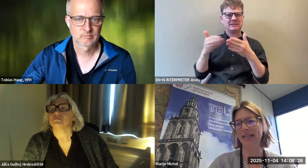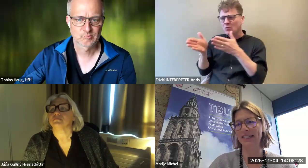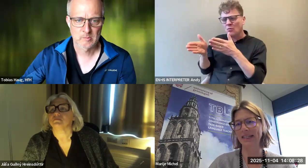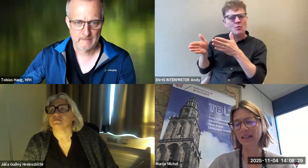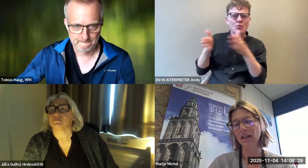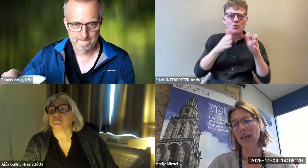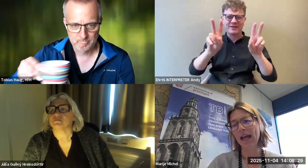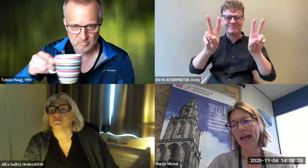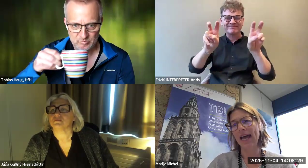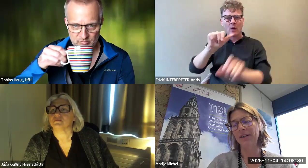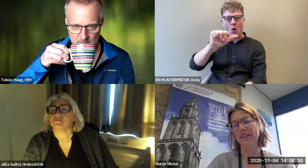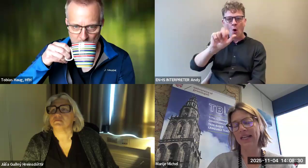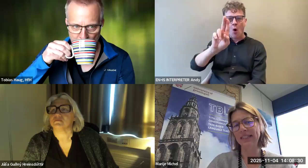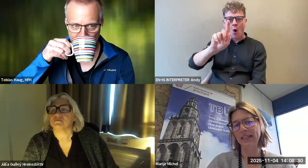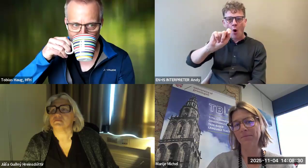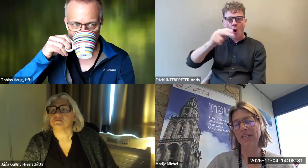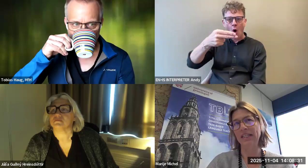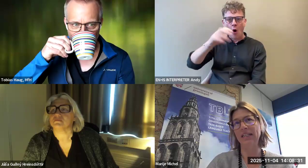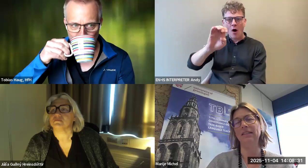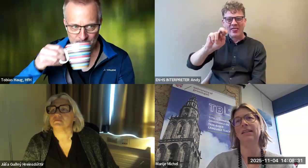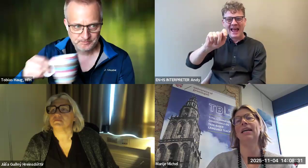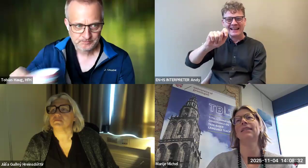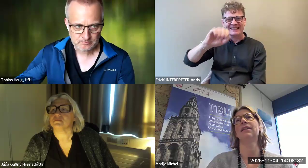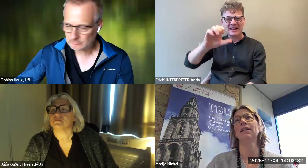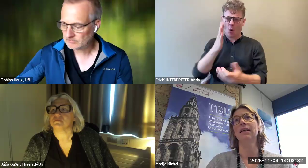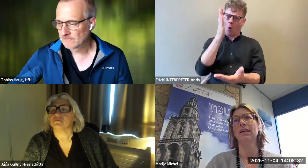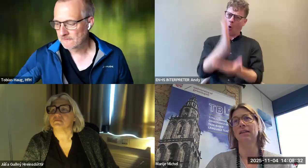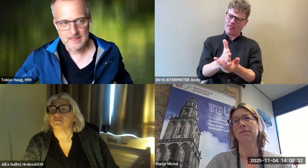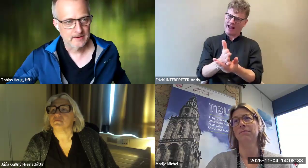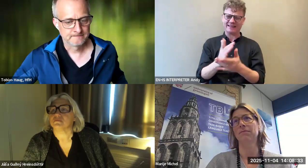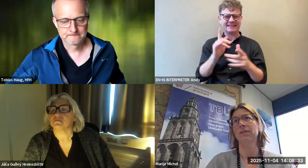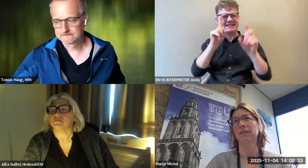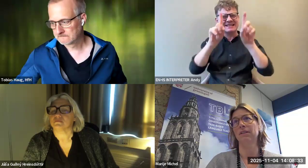authentic testing. And authentic meaning that